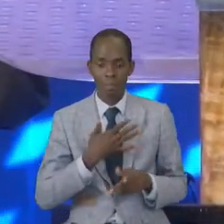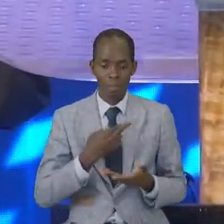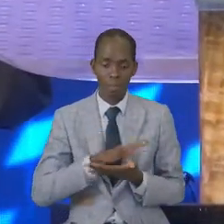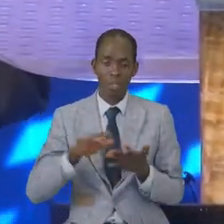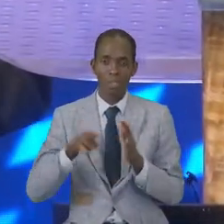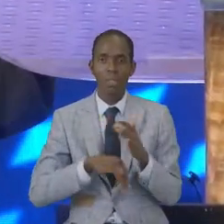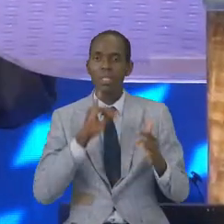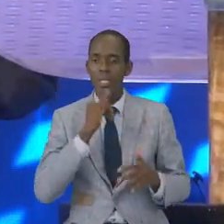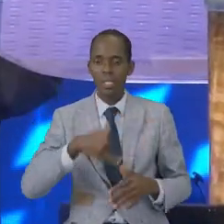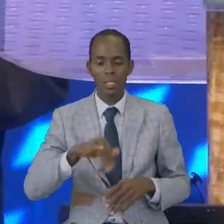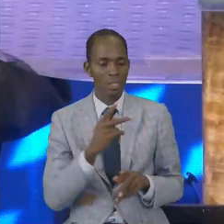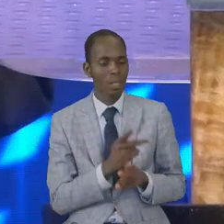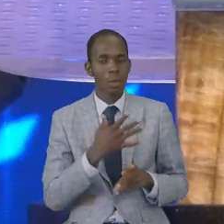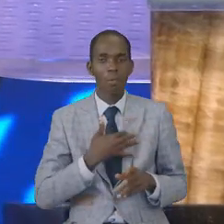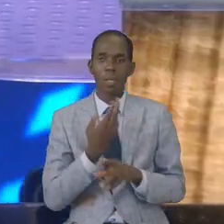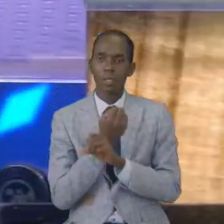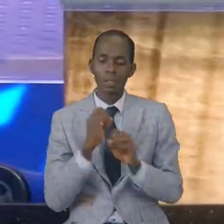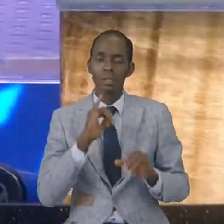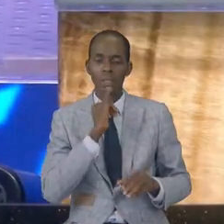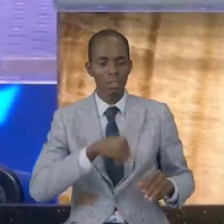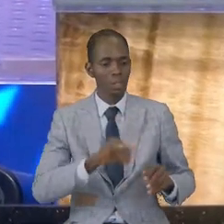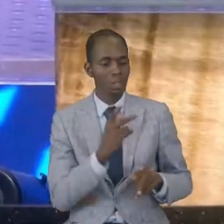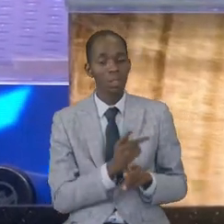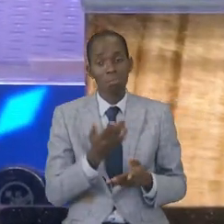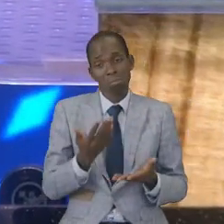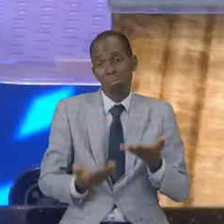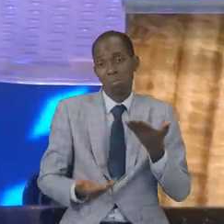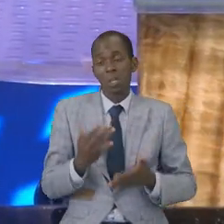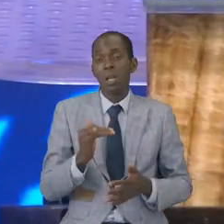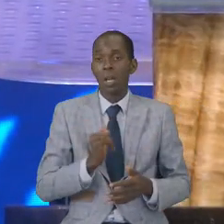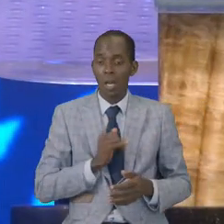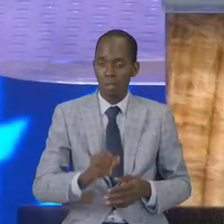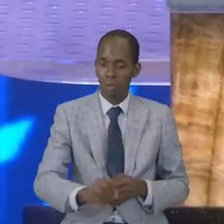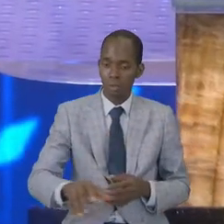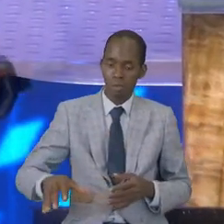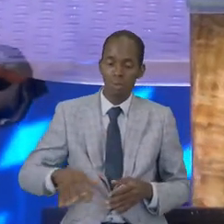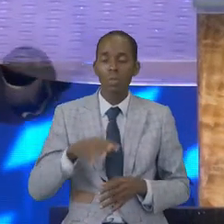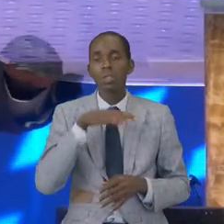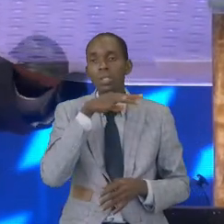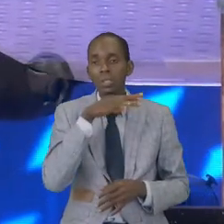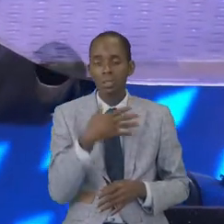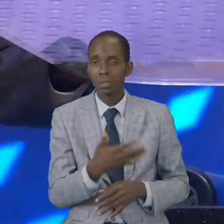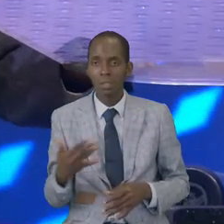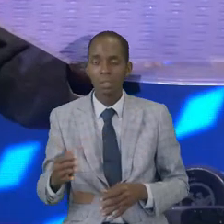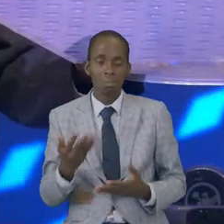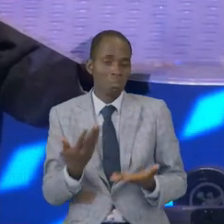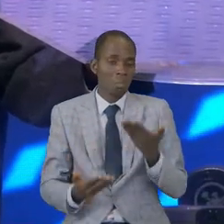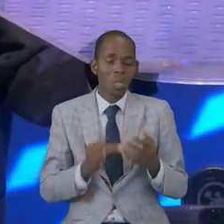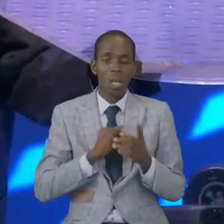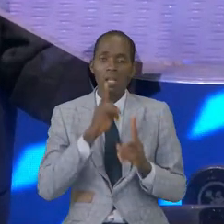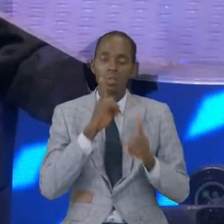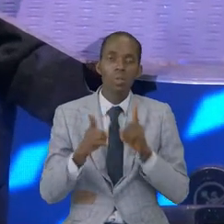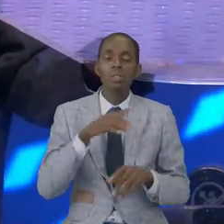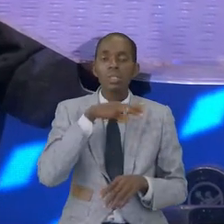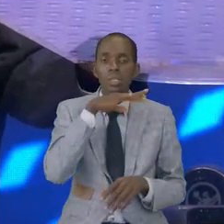is intact, my redemption is intact. Even though I sow iniquity, even though I talk